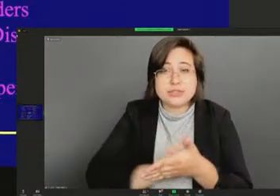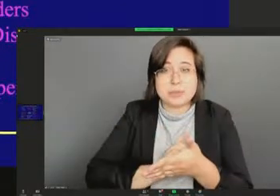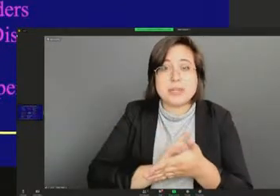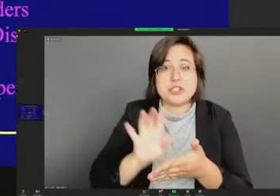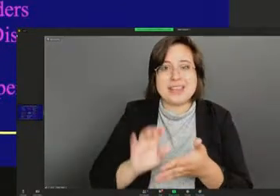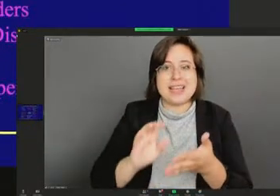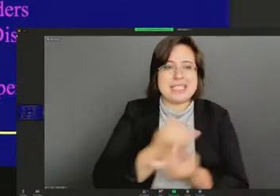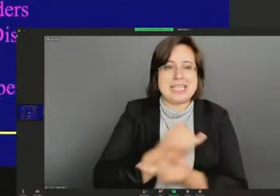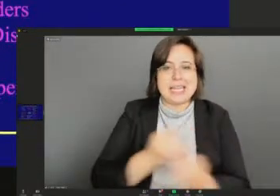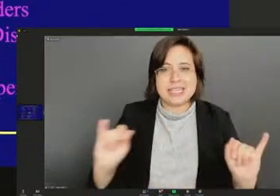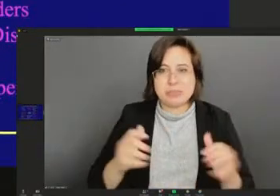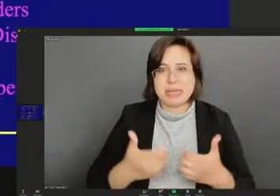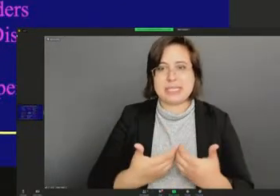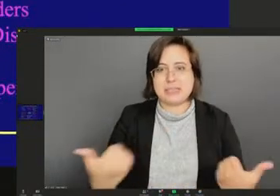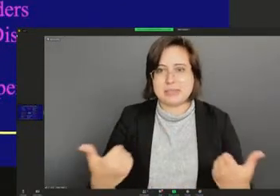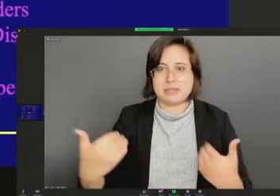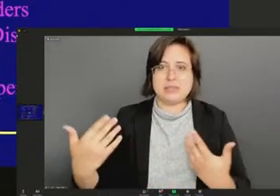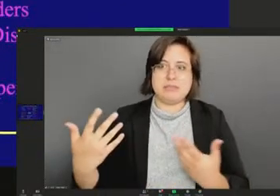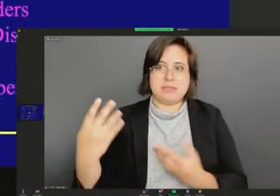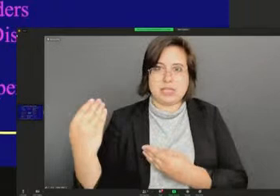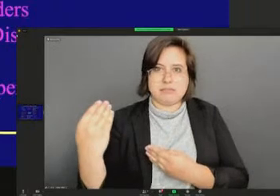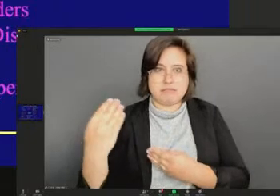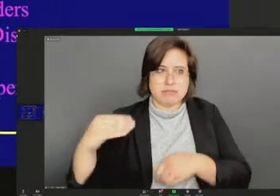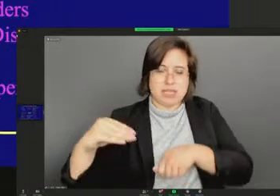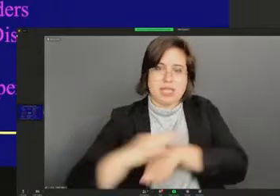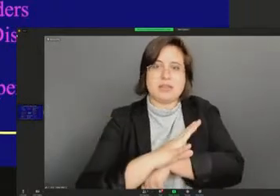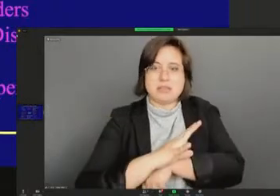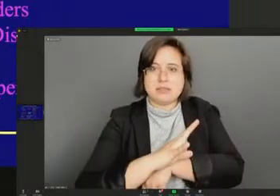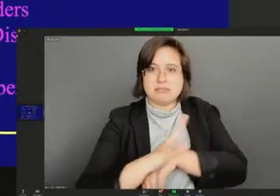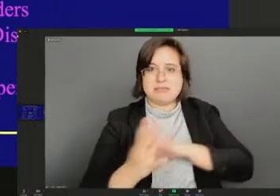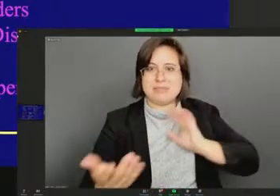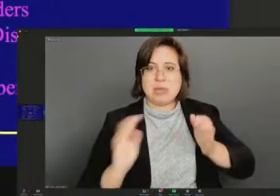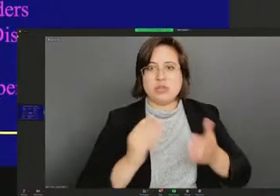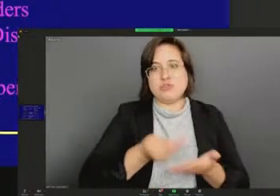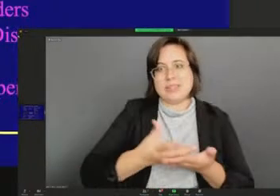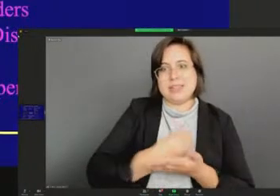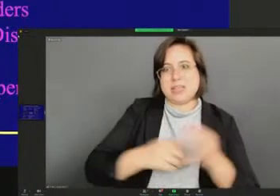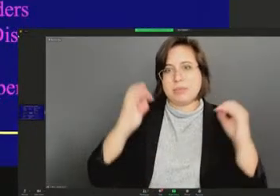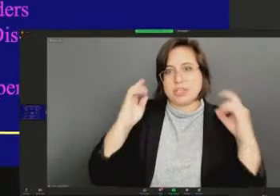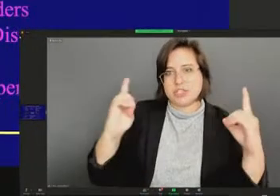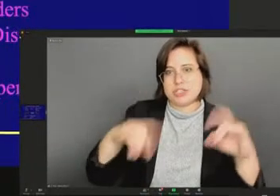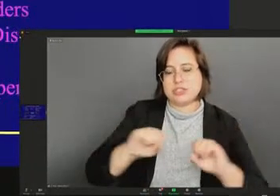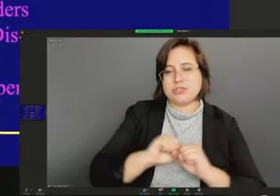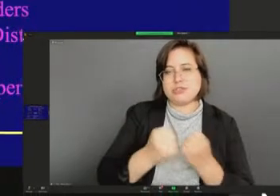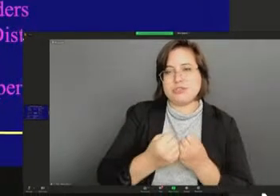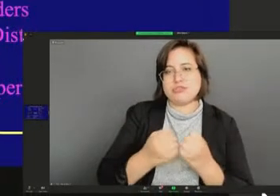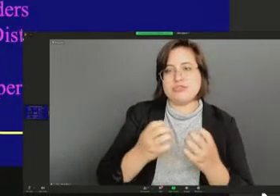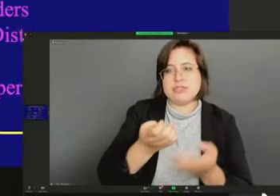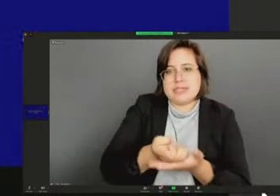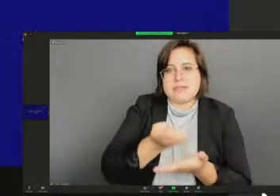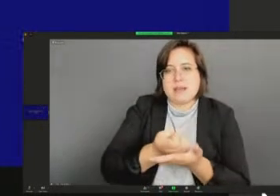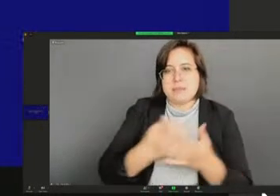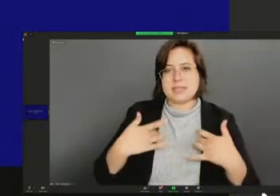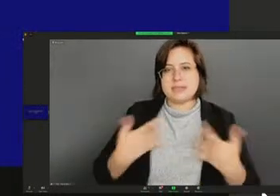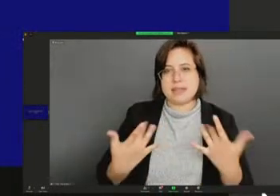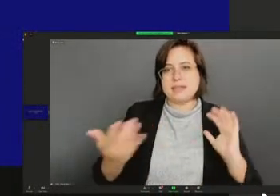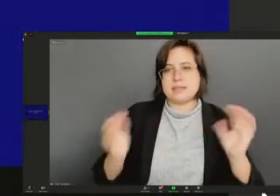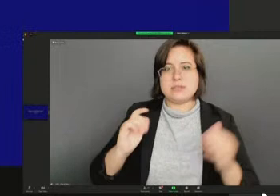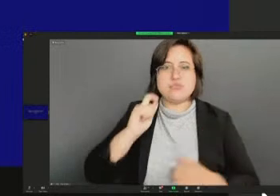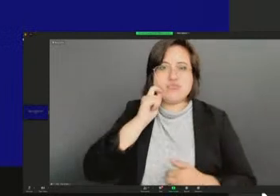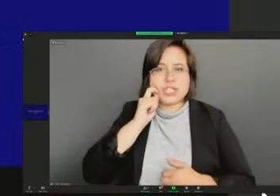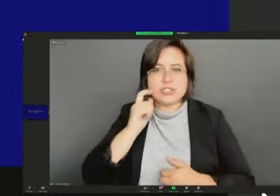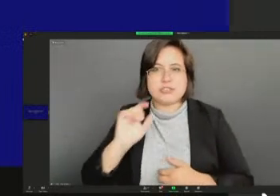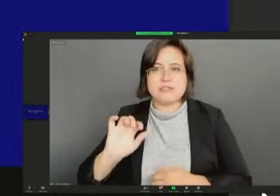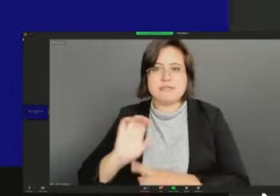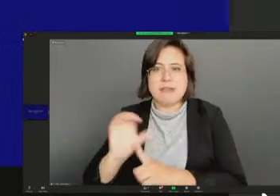independent contributor, independent of income and education, of socioeconomic status, to racial ethnic disparities